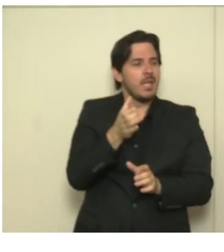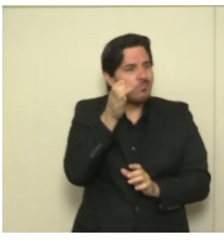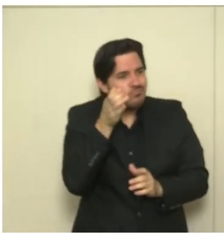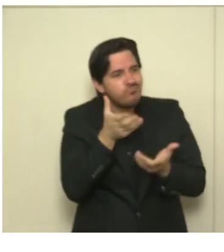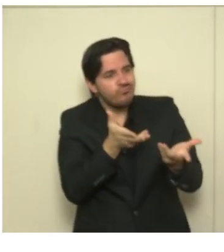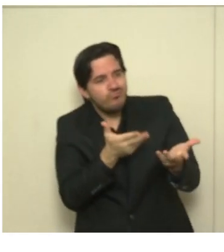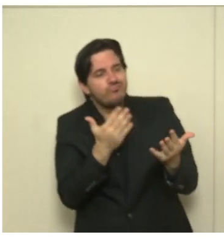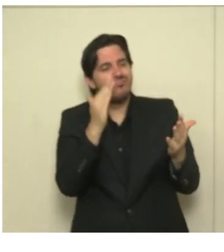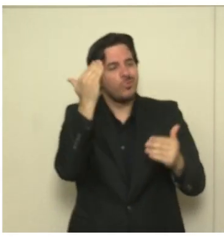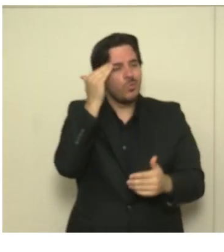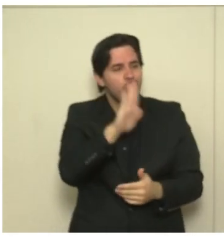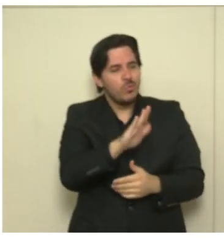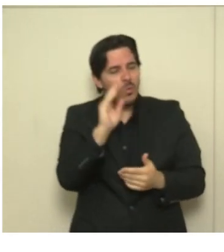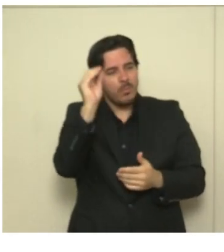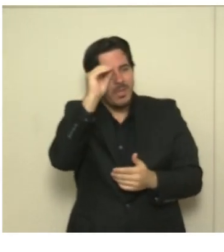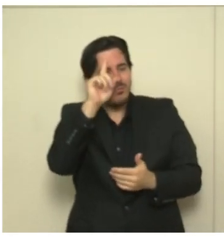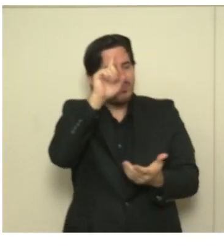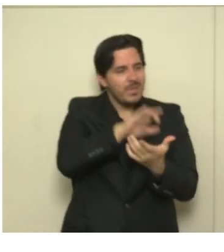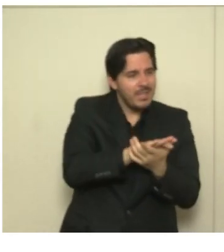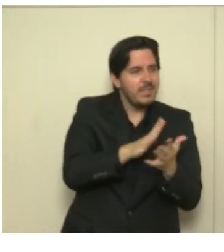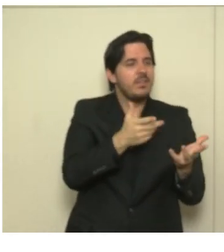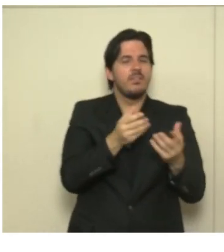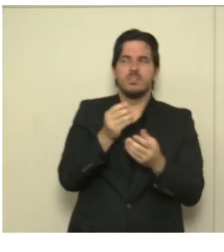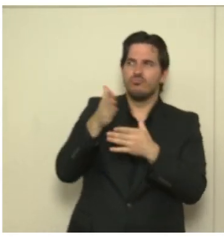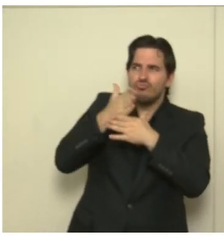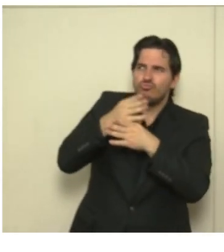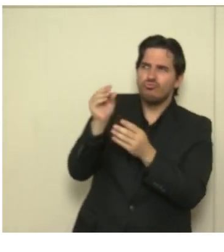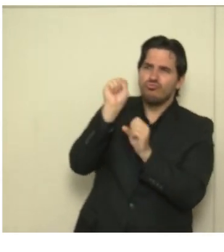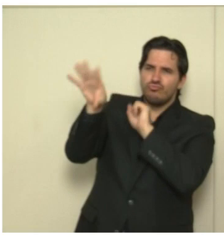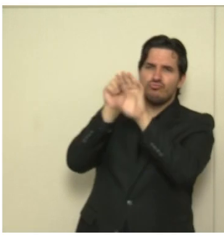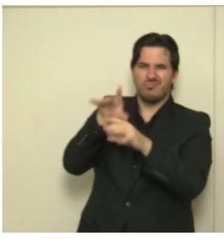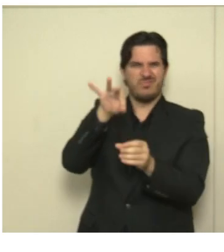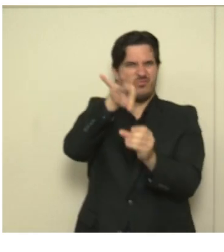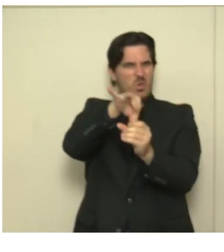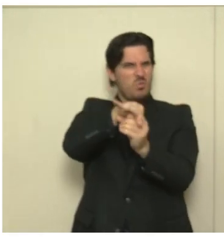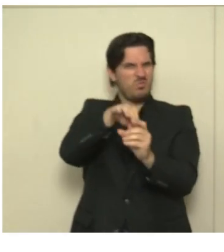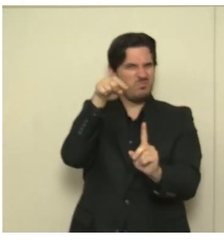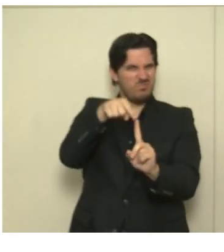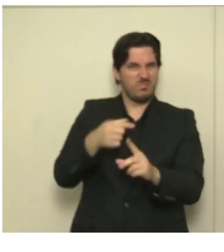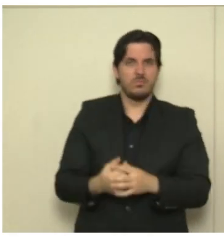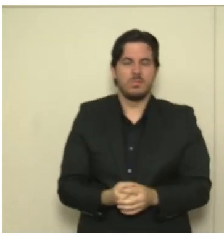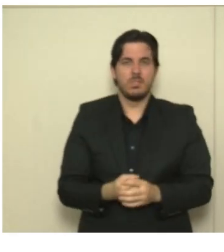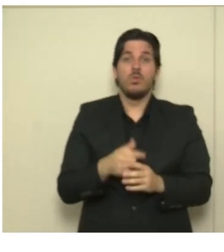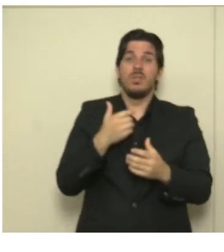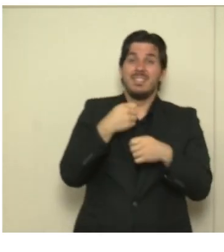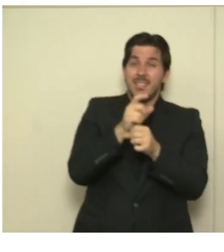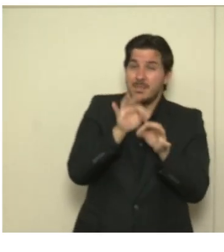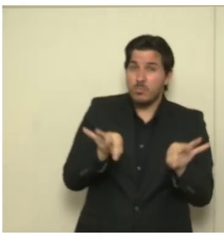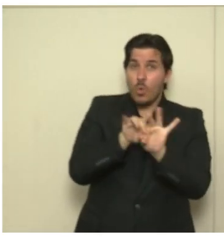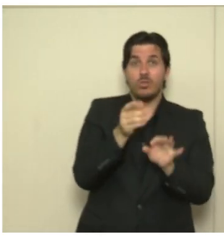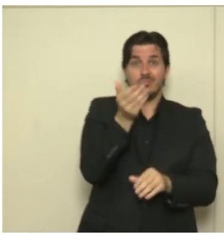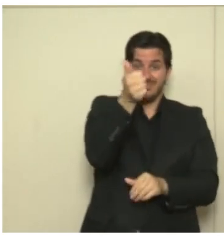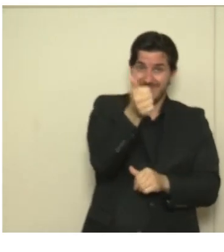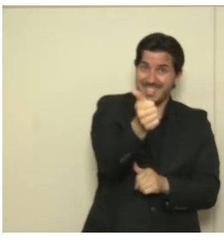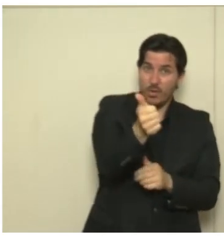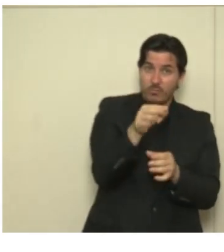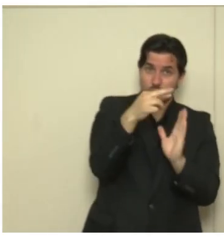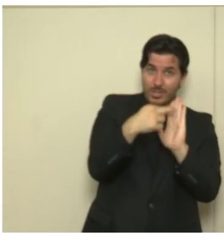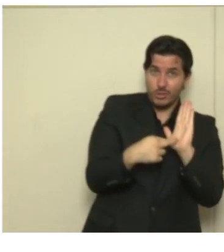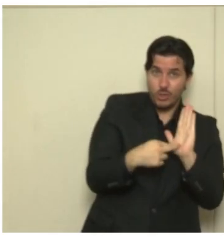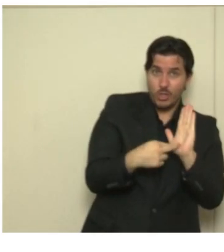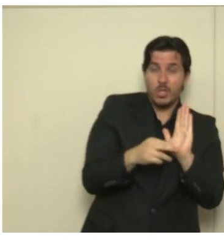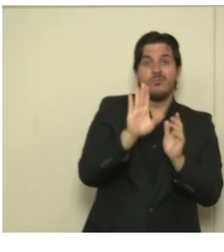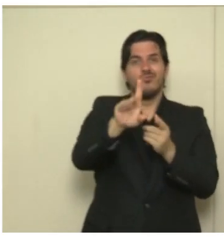or check your registration ASAP, and then encourage everyone you know to do the same. The next slide is